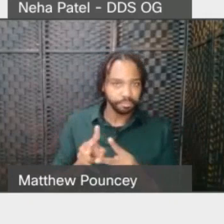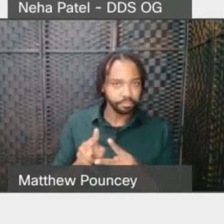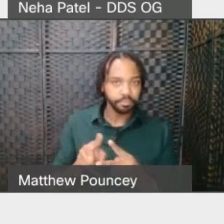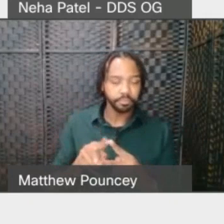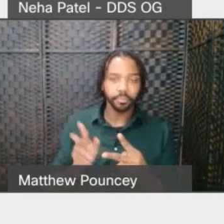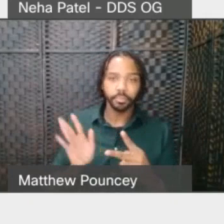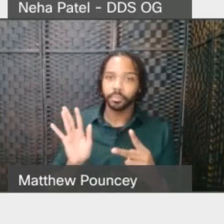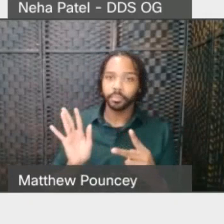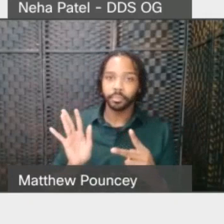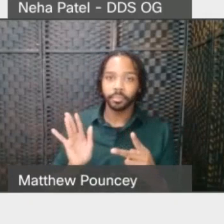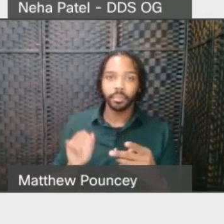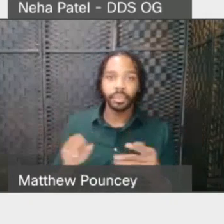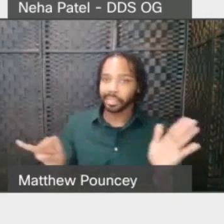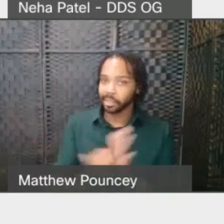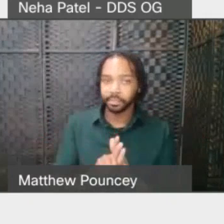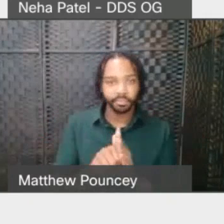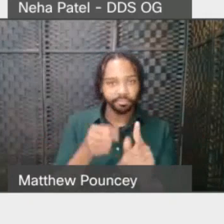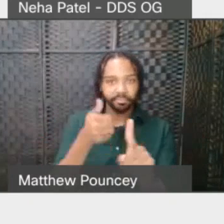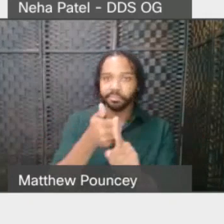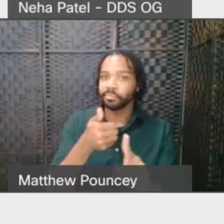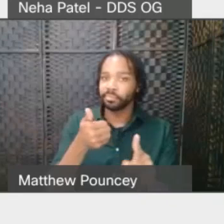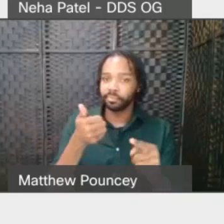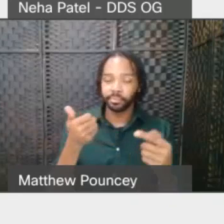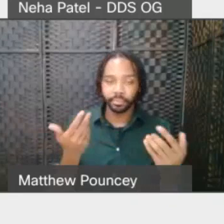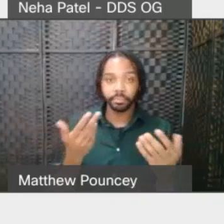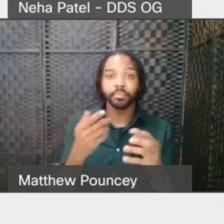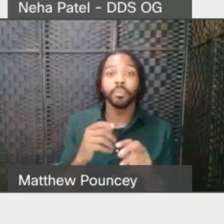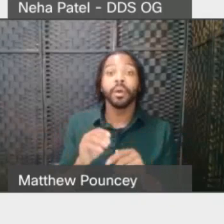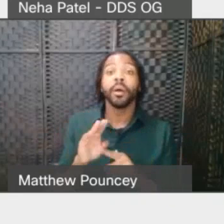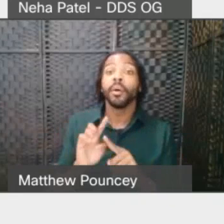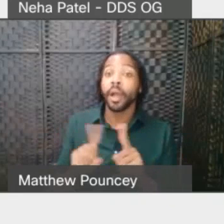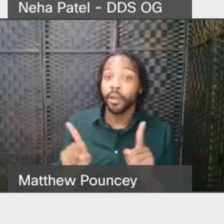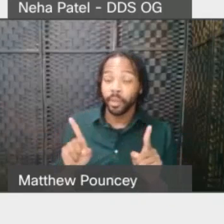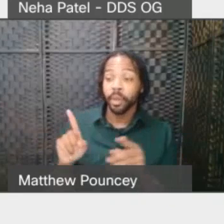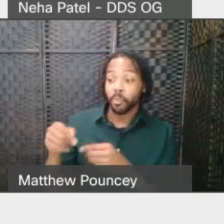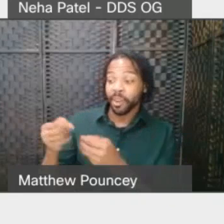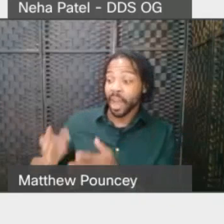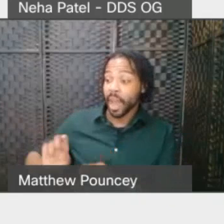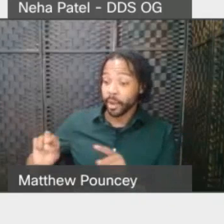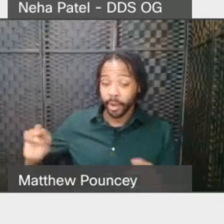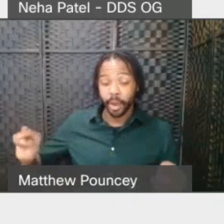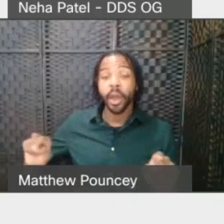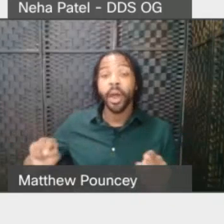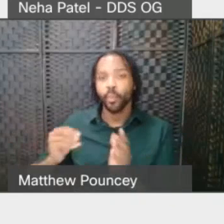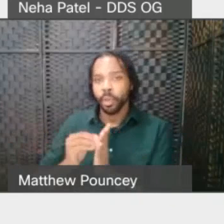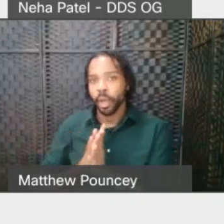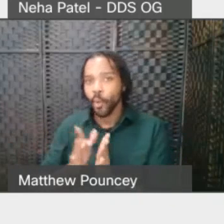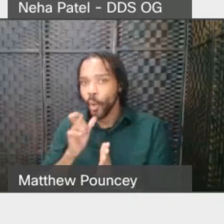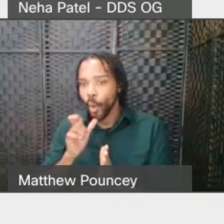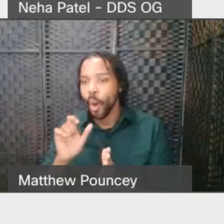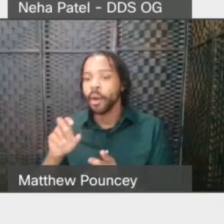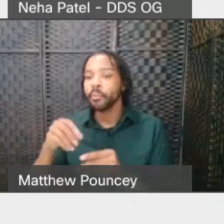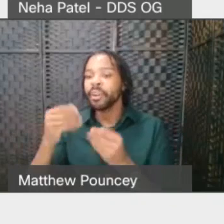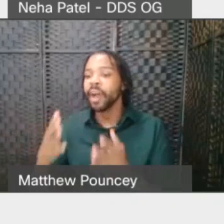It's self-identified. However, the provider knows who are their employees who are covered under